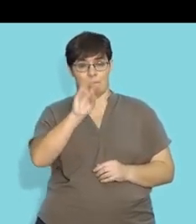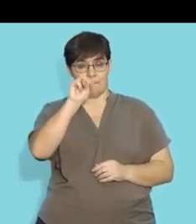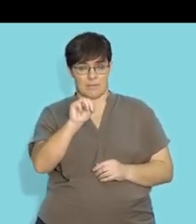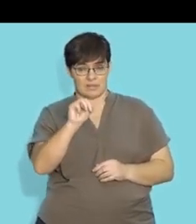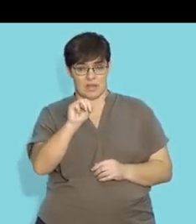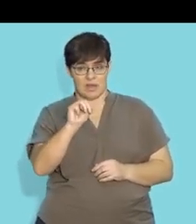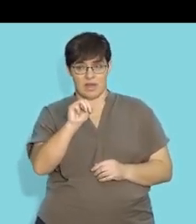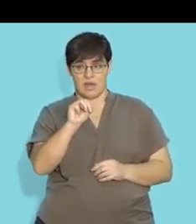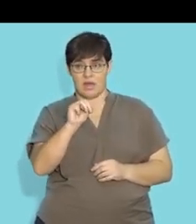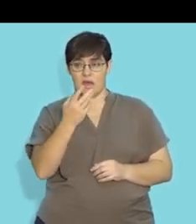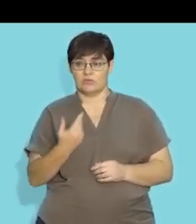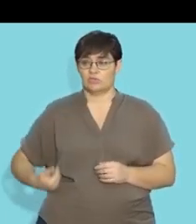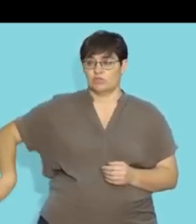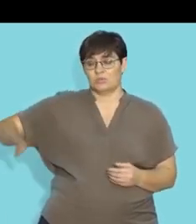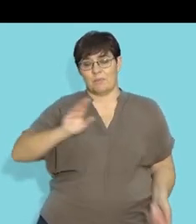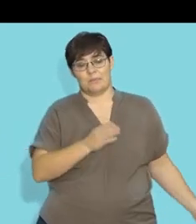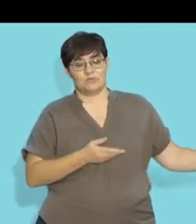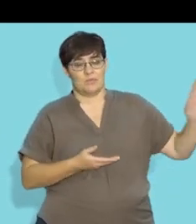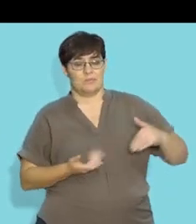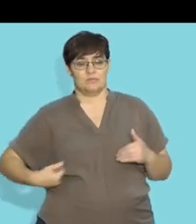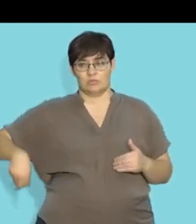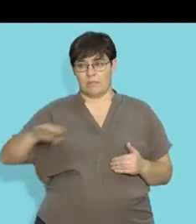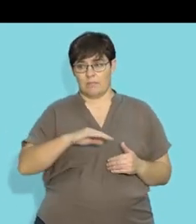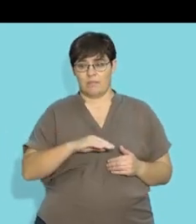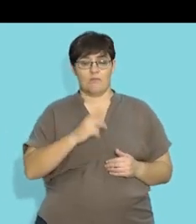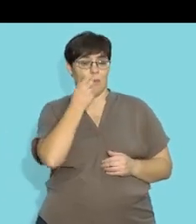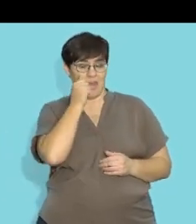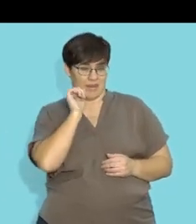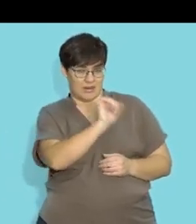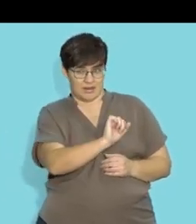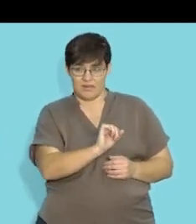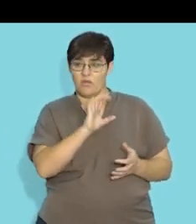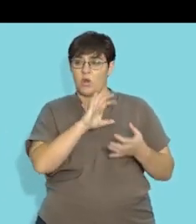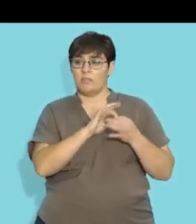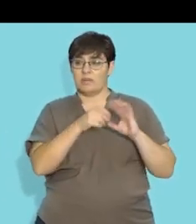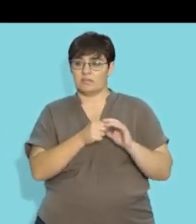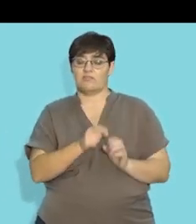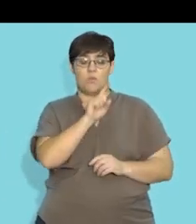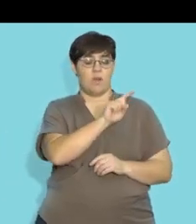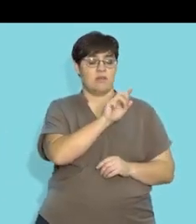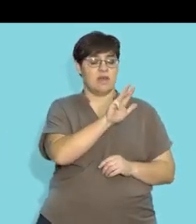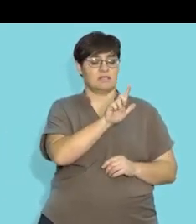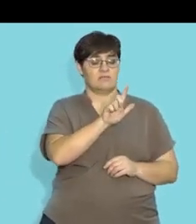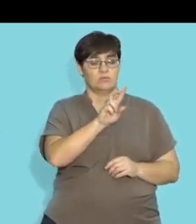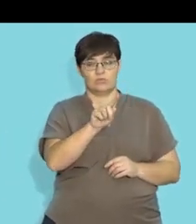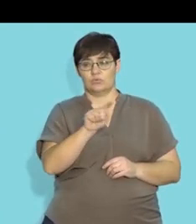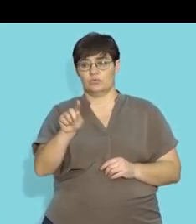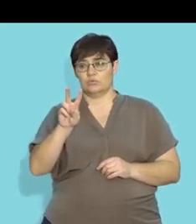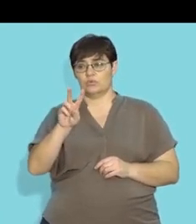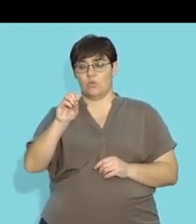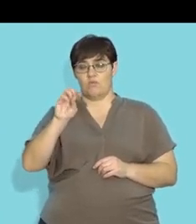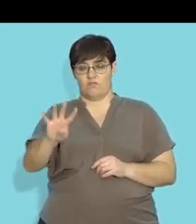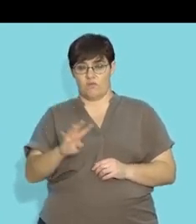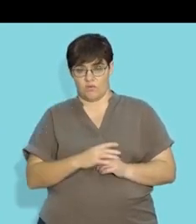100-meter swimming events at the Olympics game from 1972 to